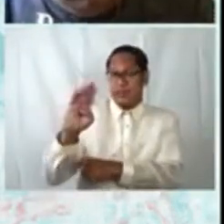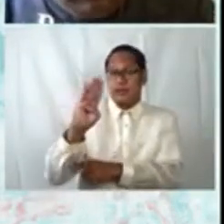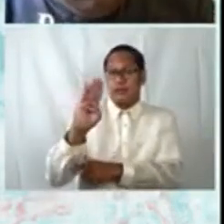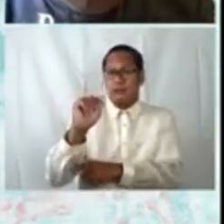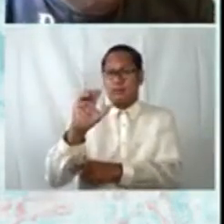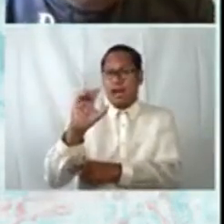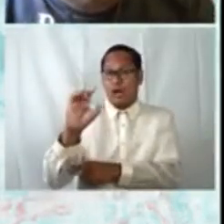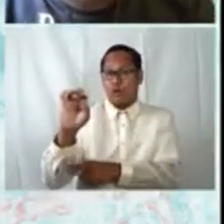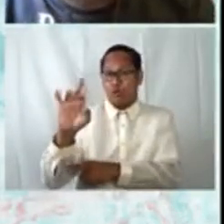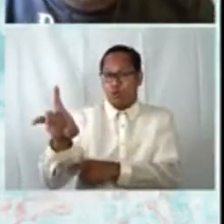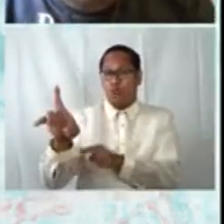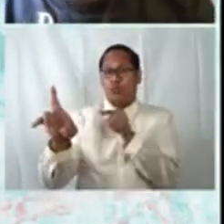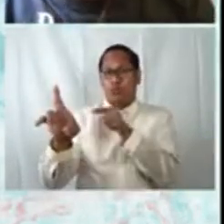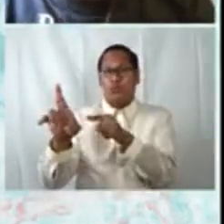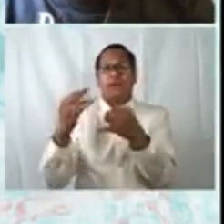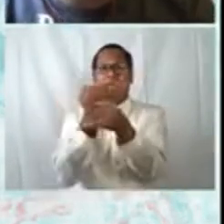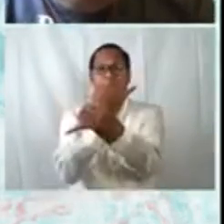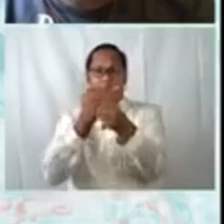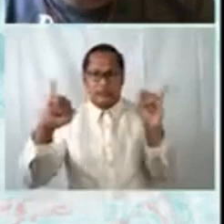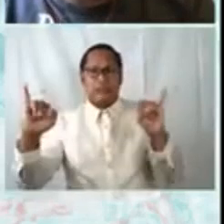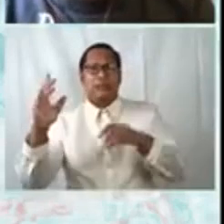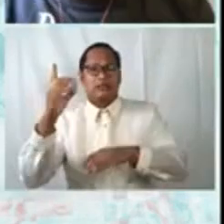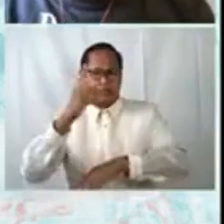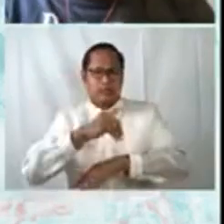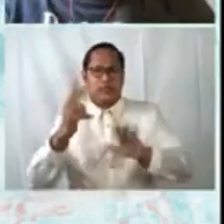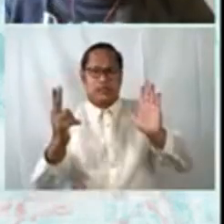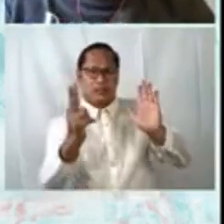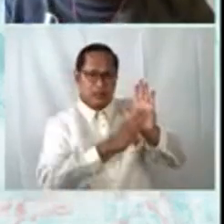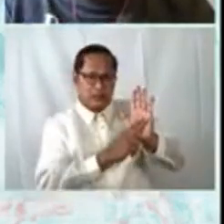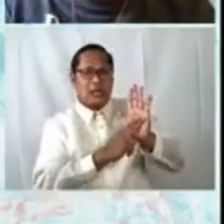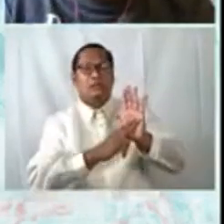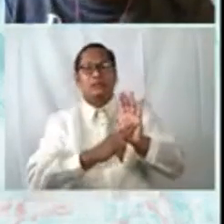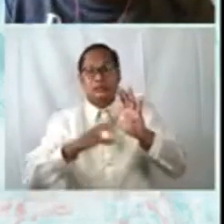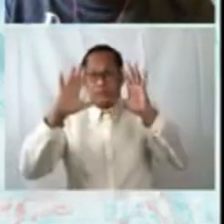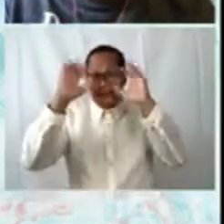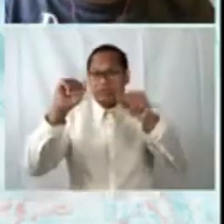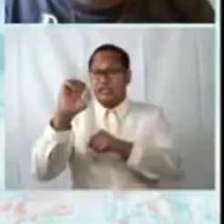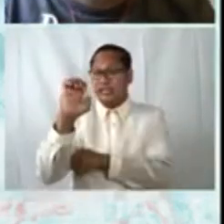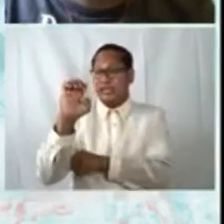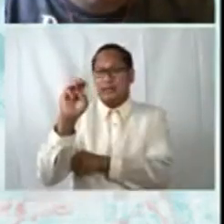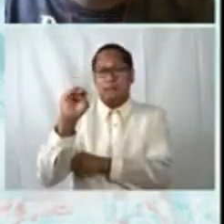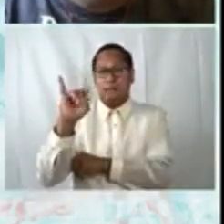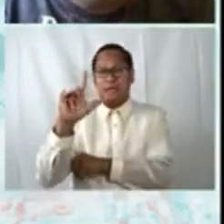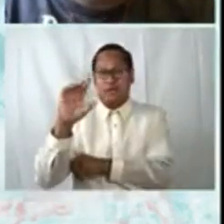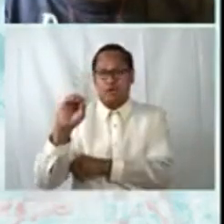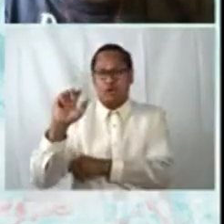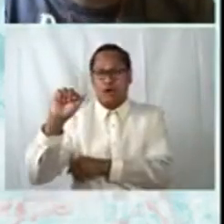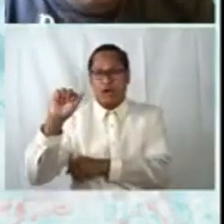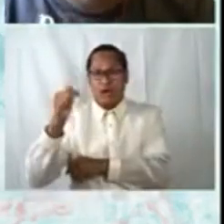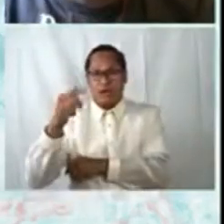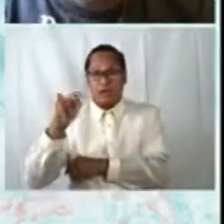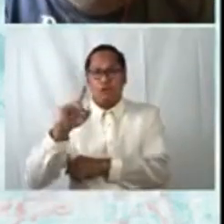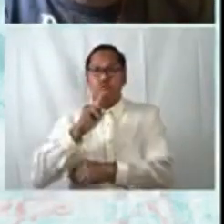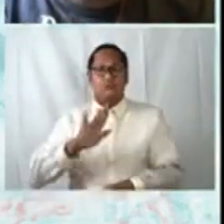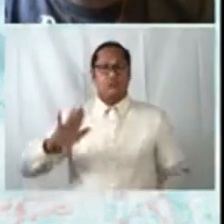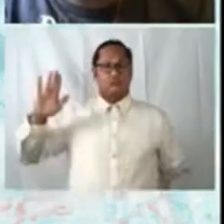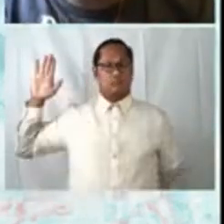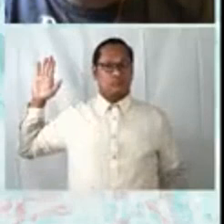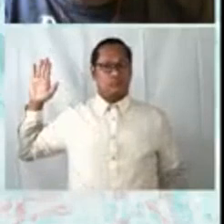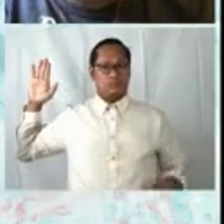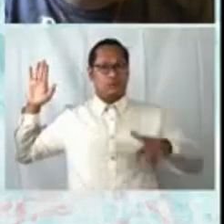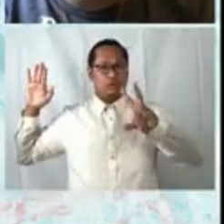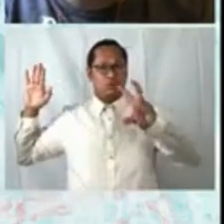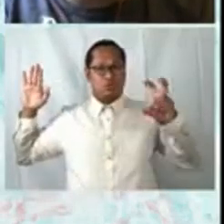Independence Day that was signed by Aguinaldo. and swearing in 200